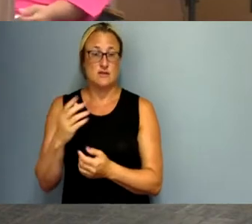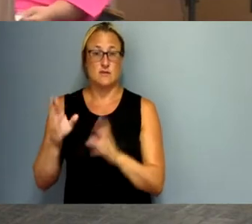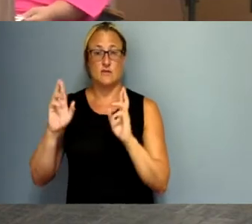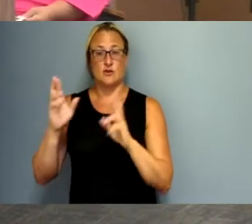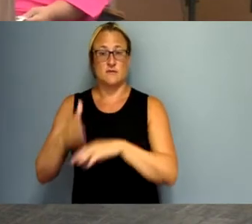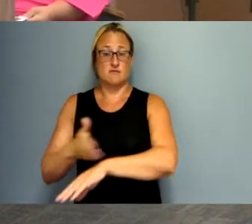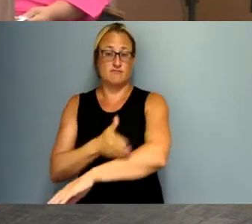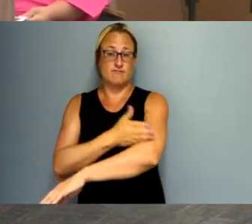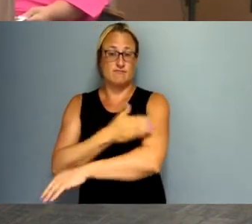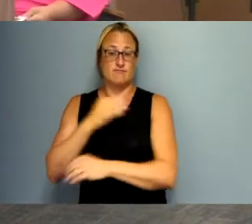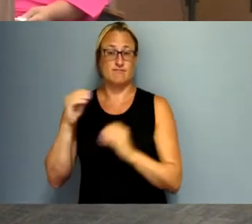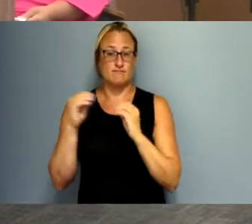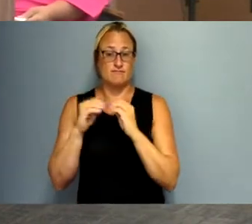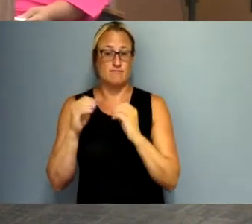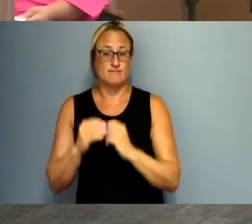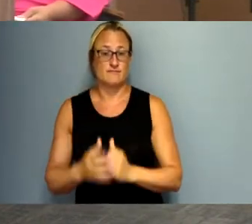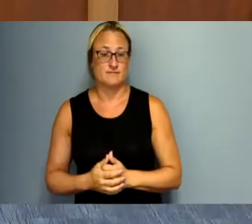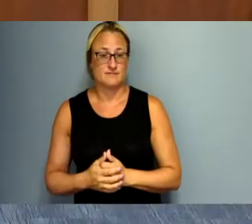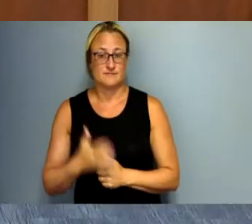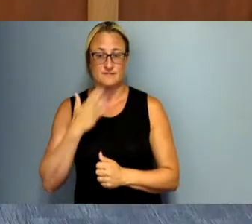you. Hey, thank you.